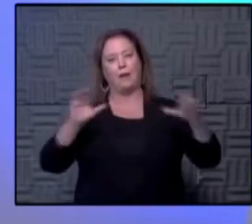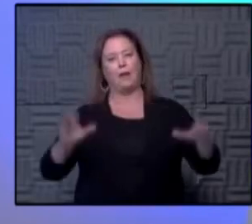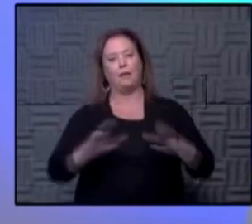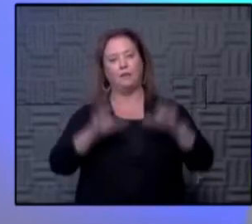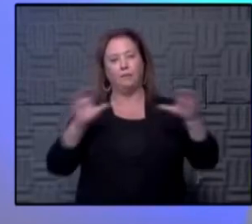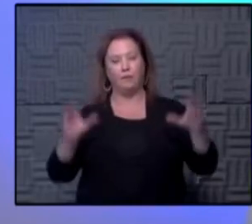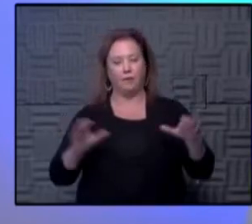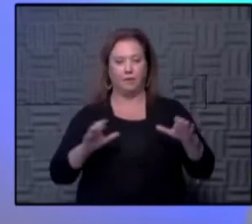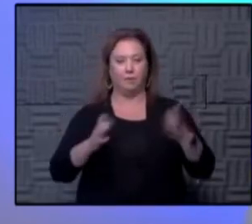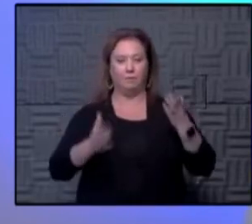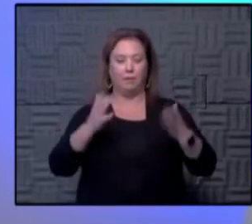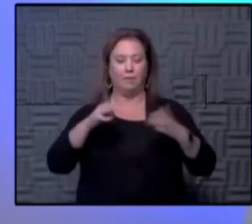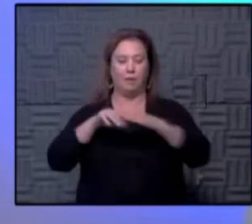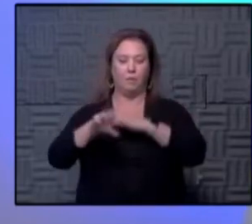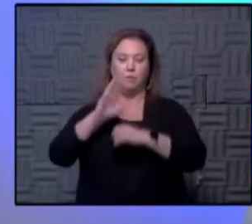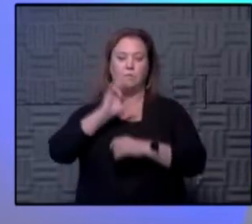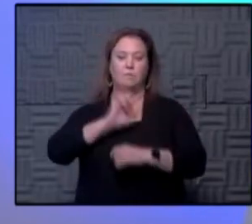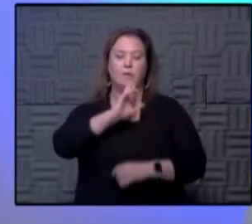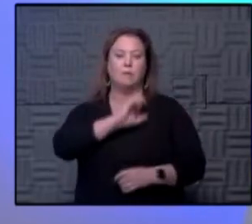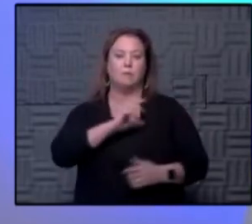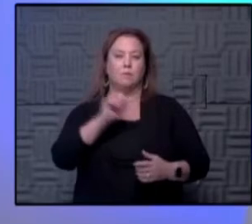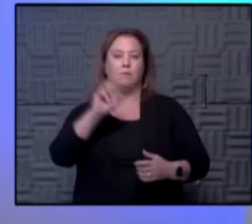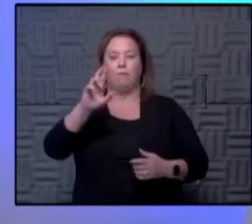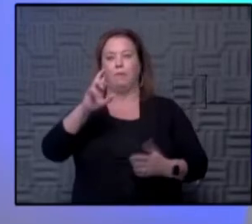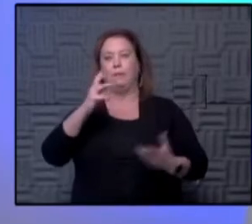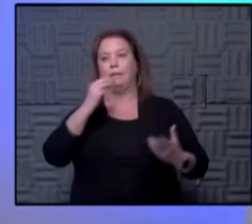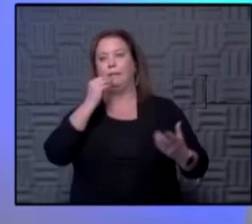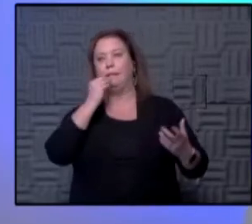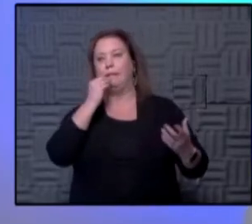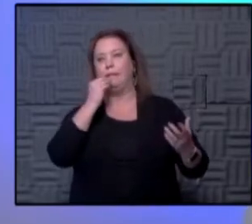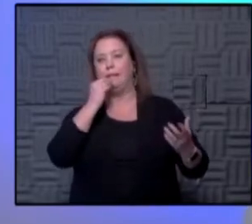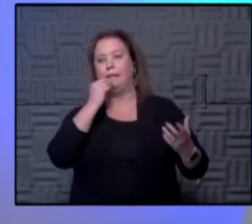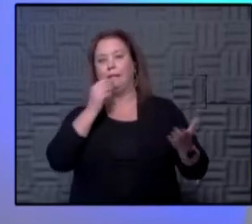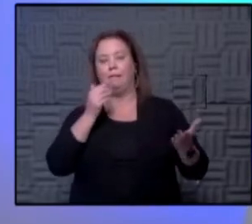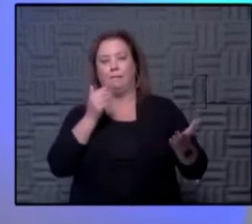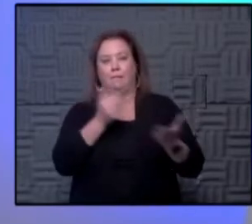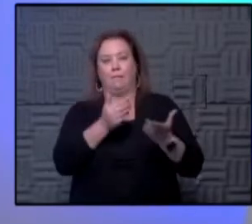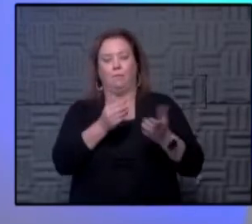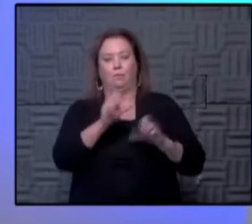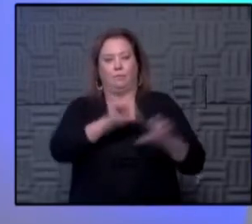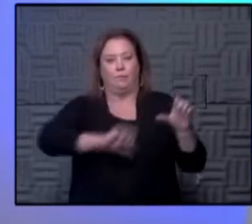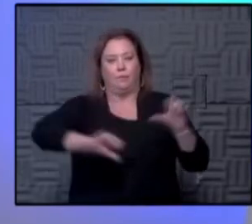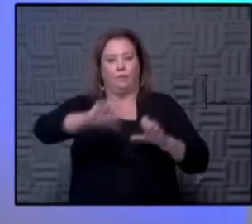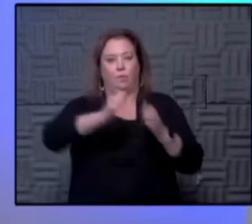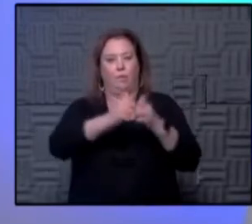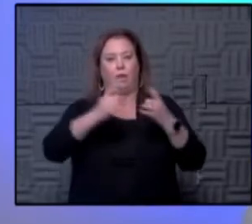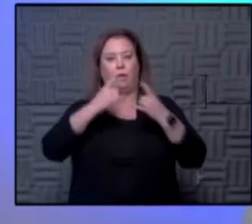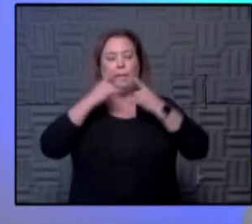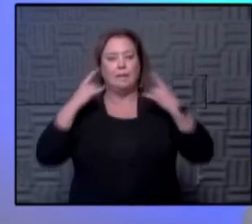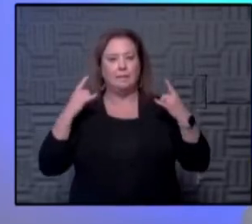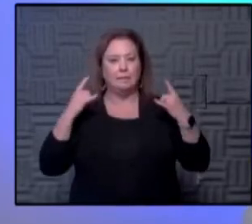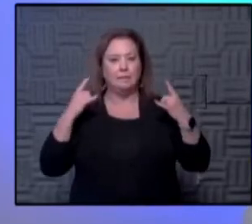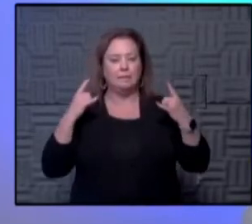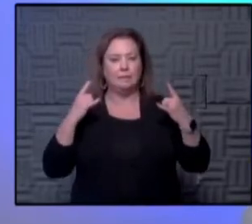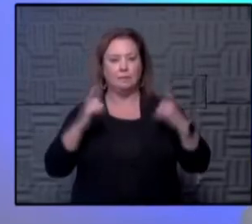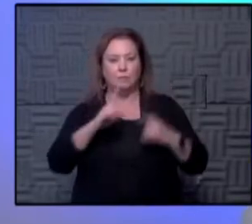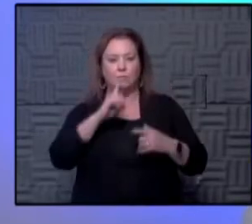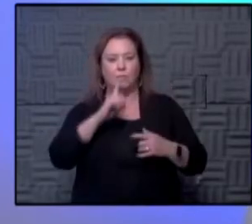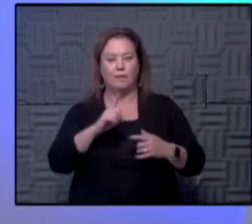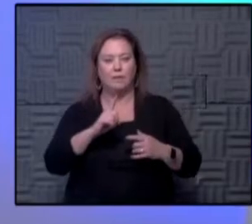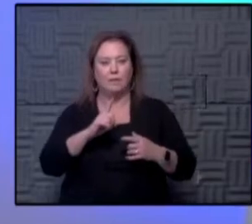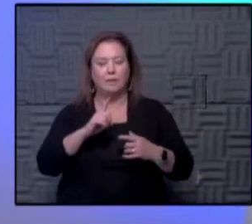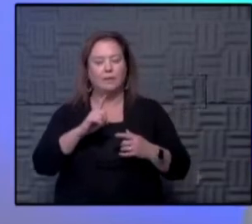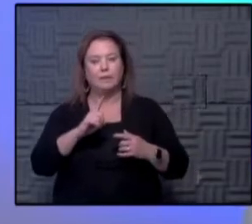activity. Maybe they went to a restaurant or they ate in close proximity to someone else without a mask on. And it really